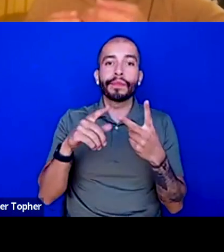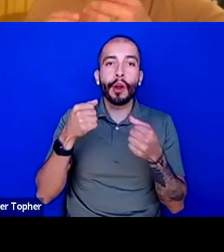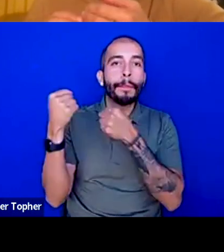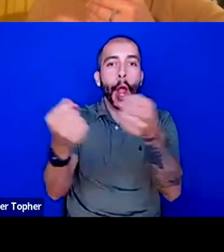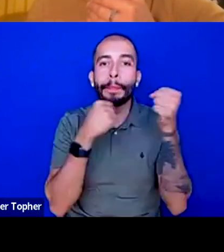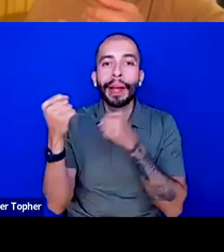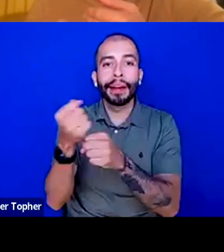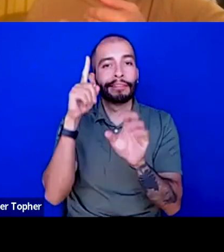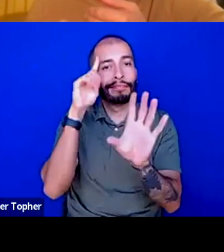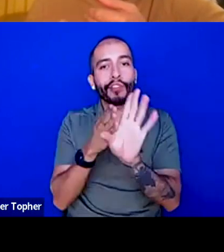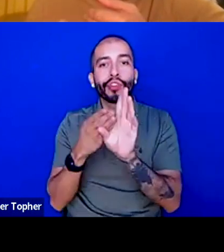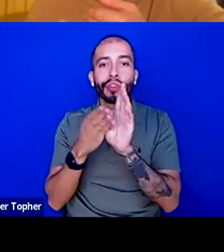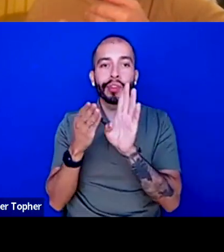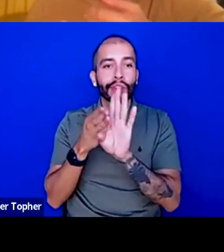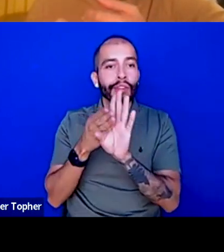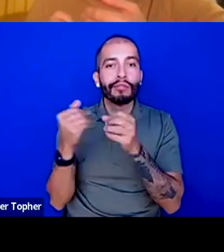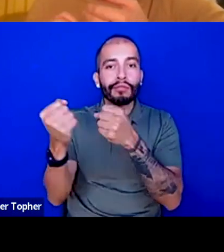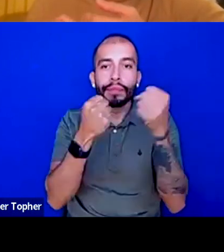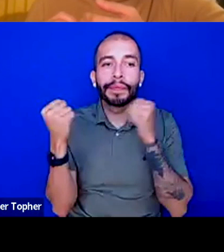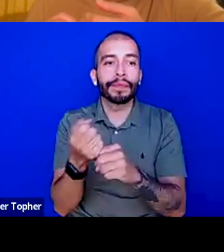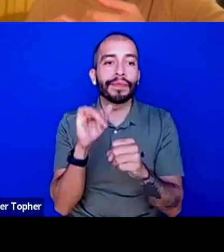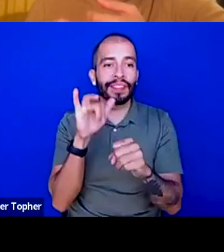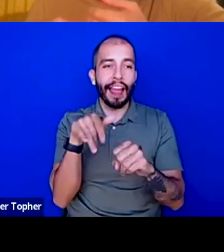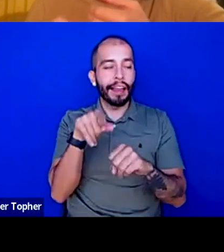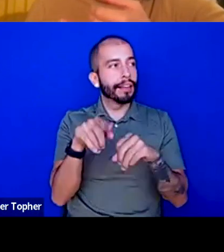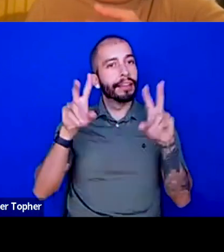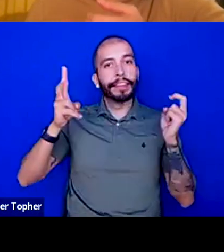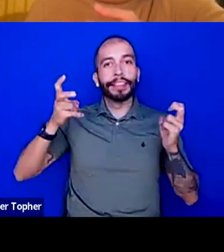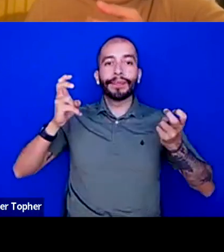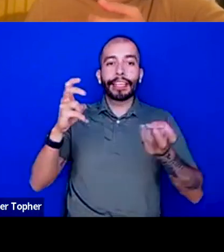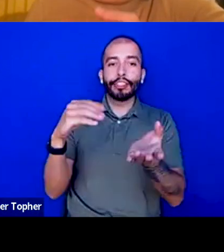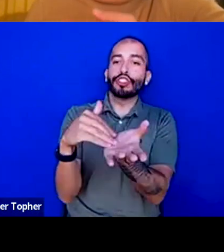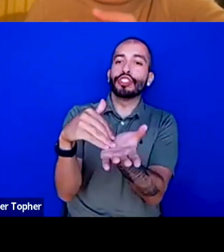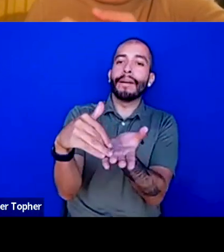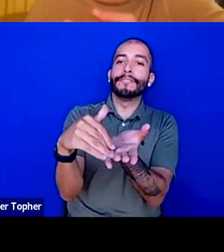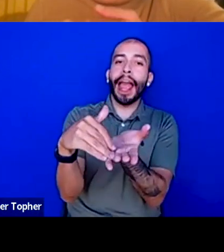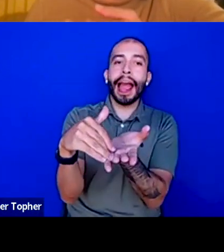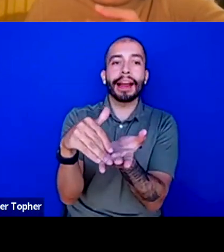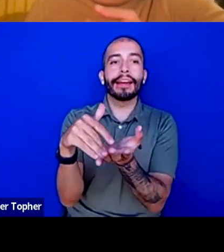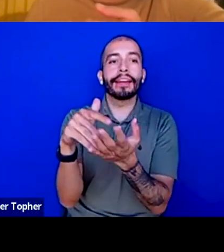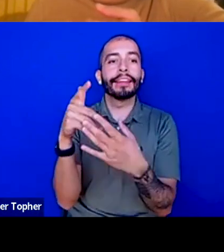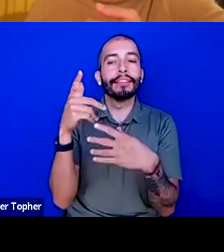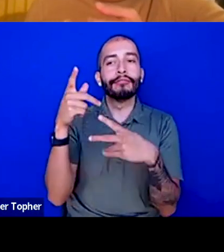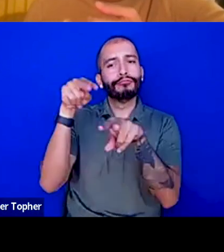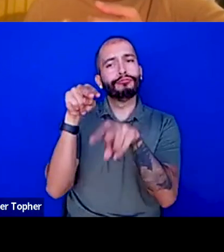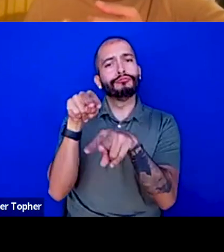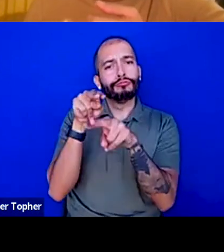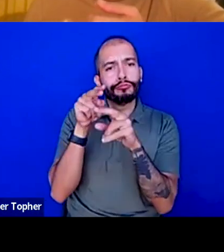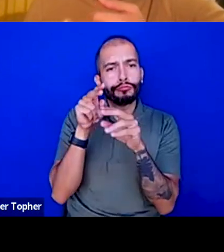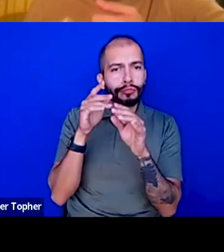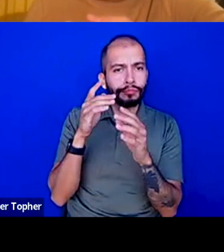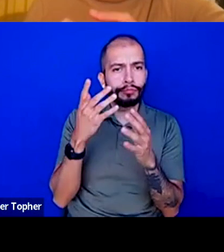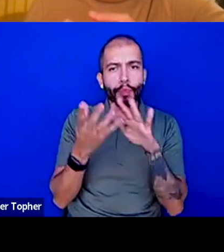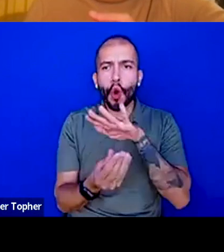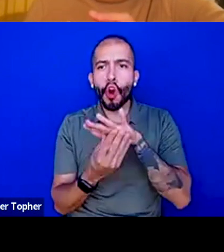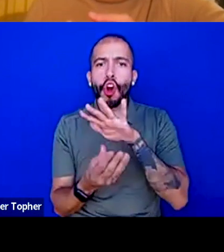This is what is justifying broader surveillance to non-consensually intervene faster, right?